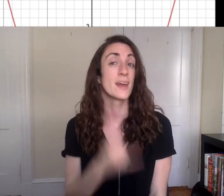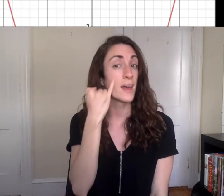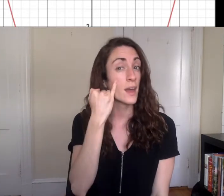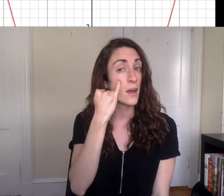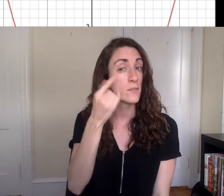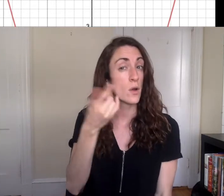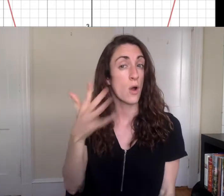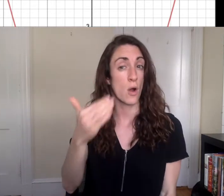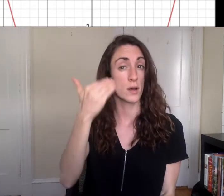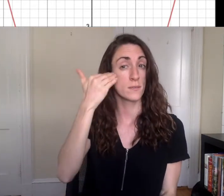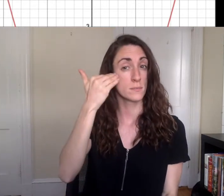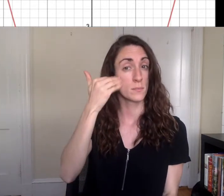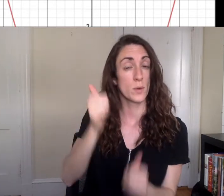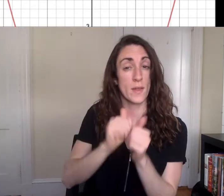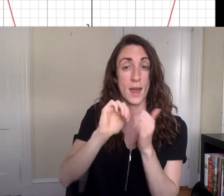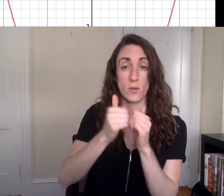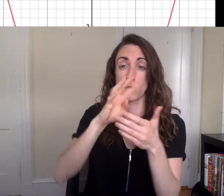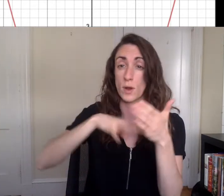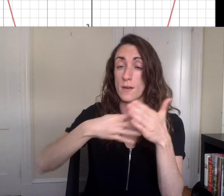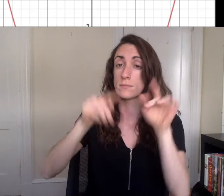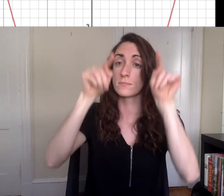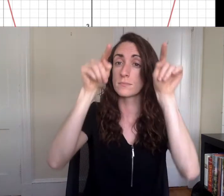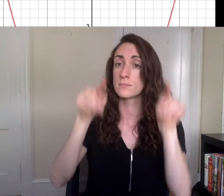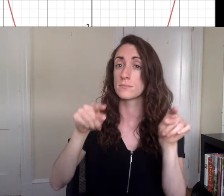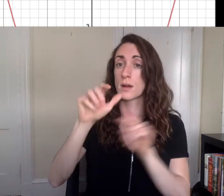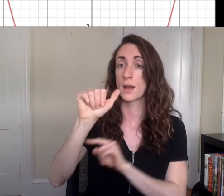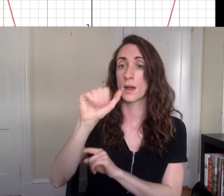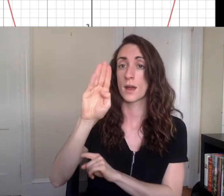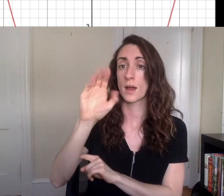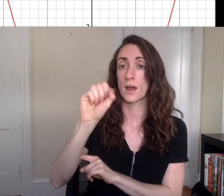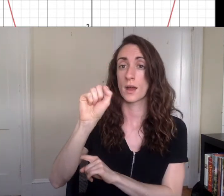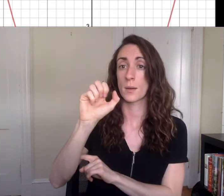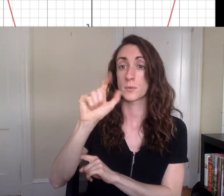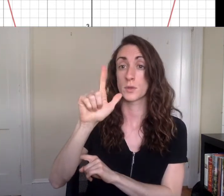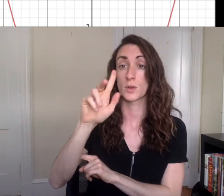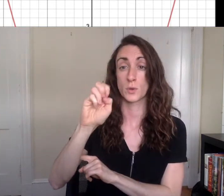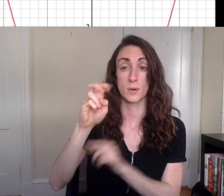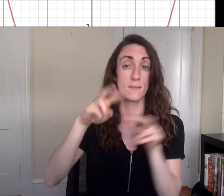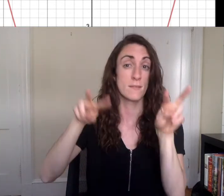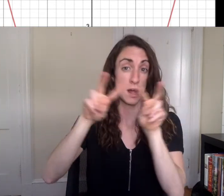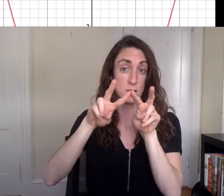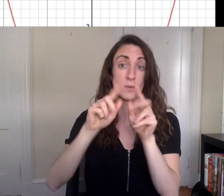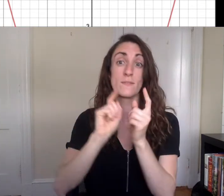absolute value functions, this might be familiar to you.